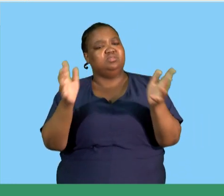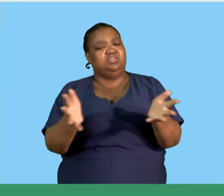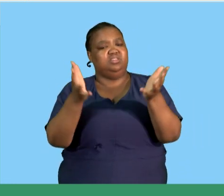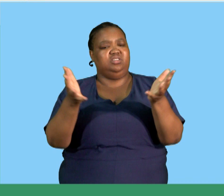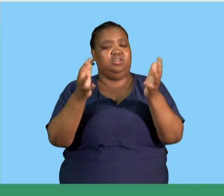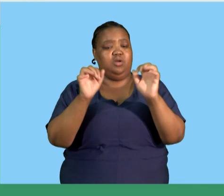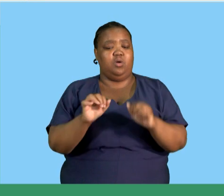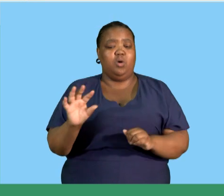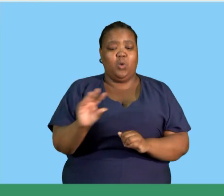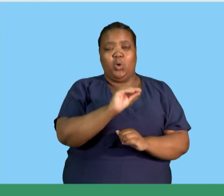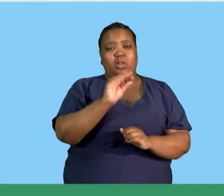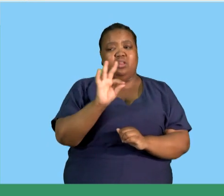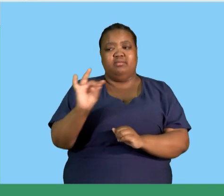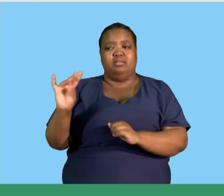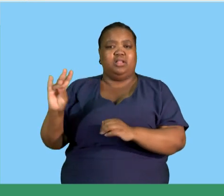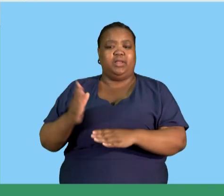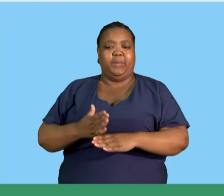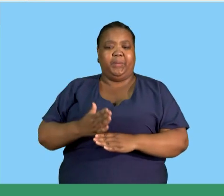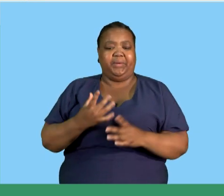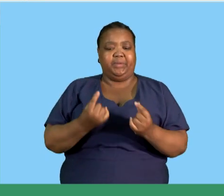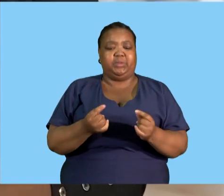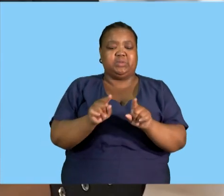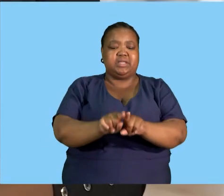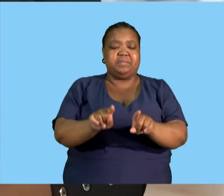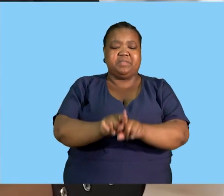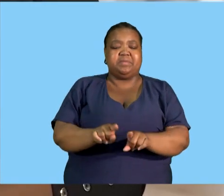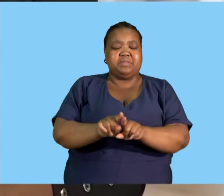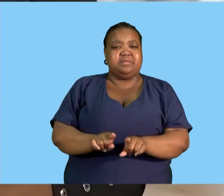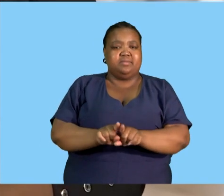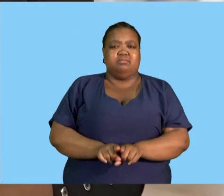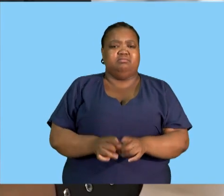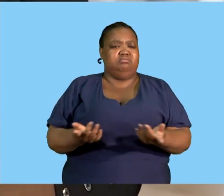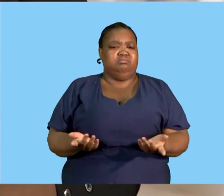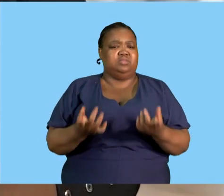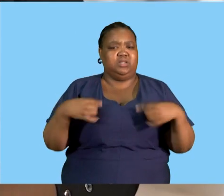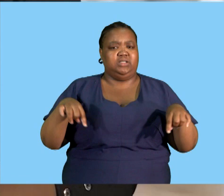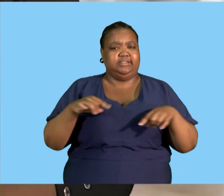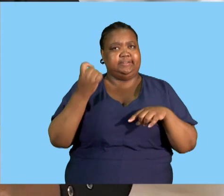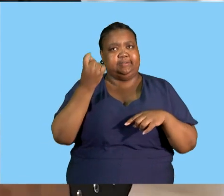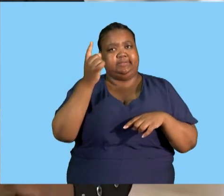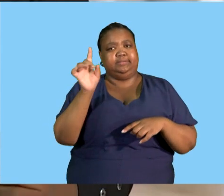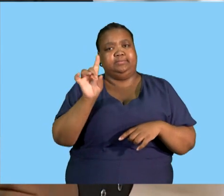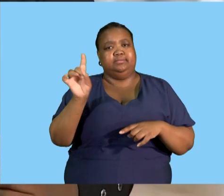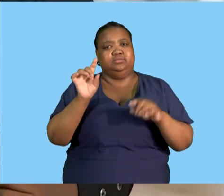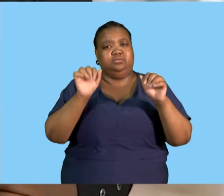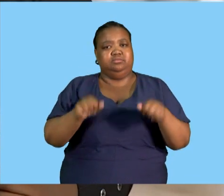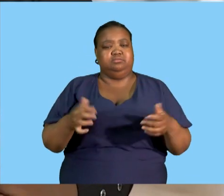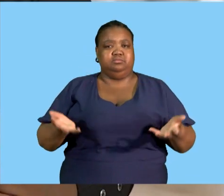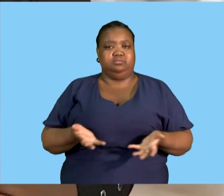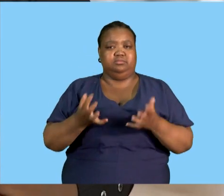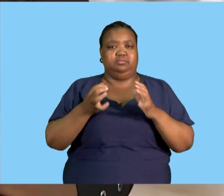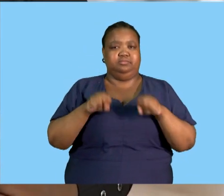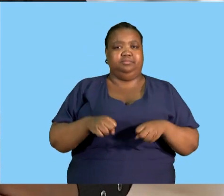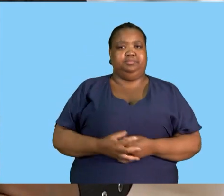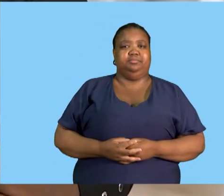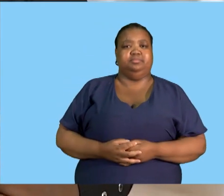don't have to do the same thing every day, because the same way every day, because we understand that if you are a rational thinker,